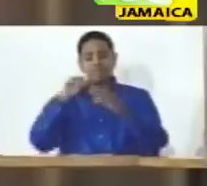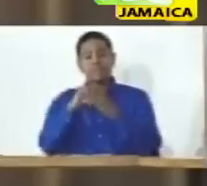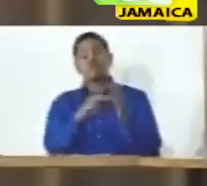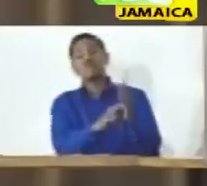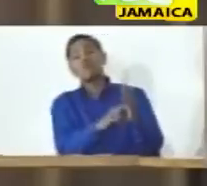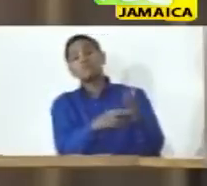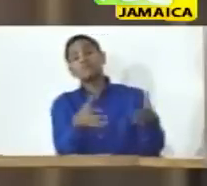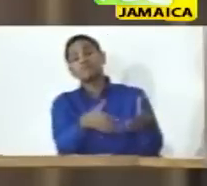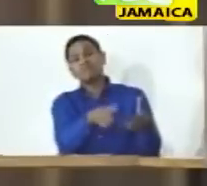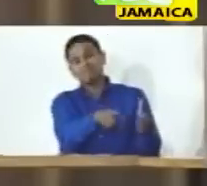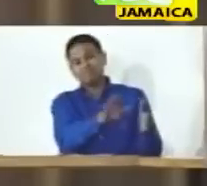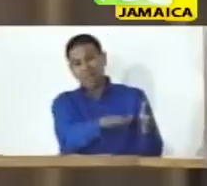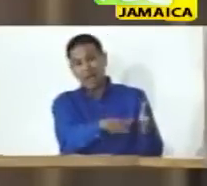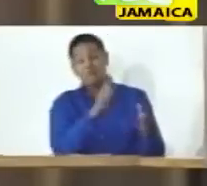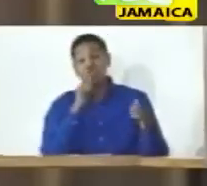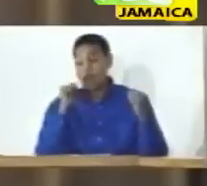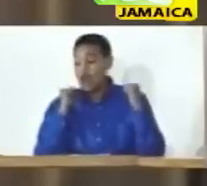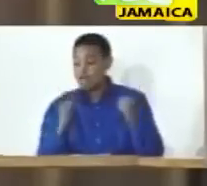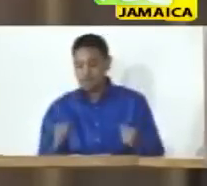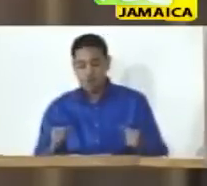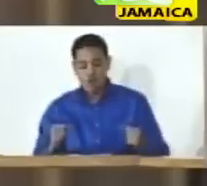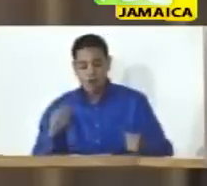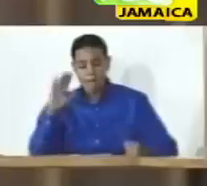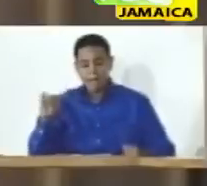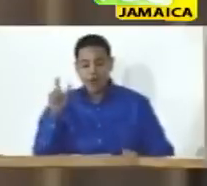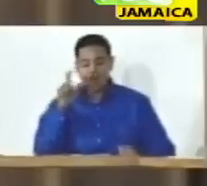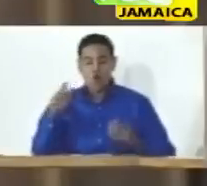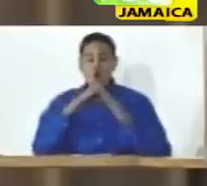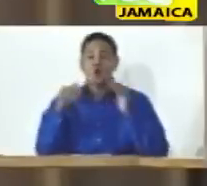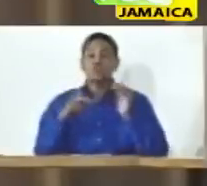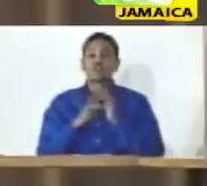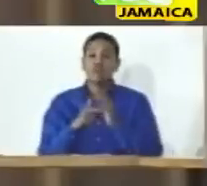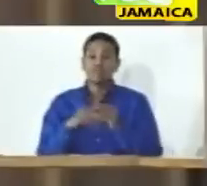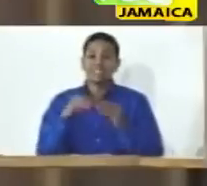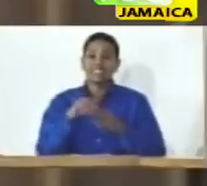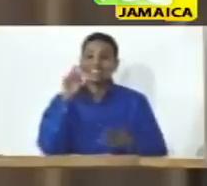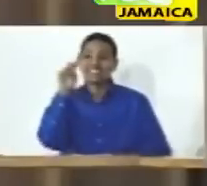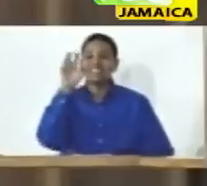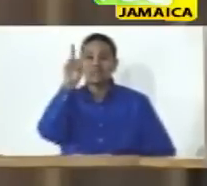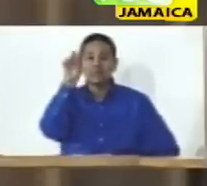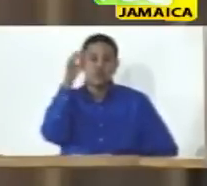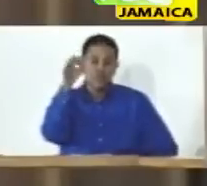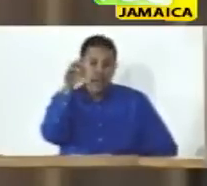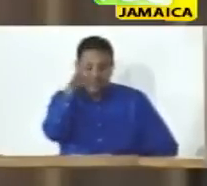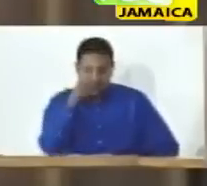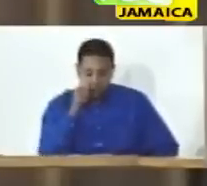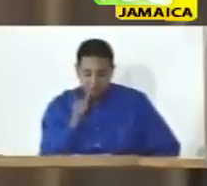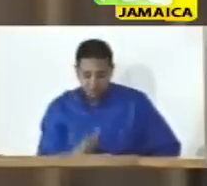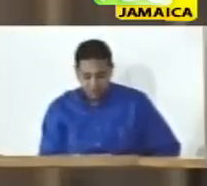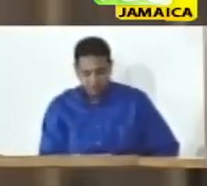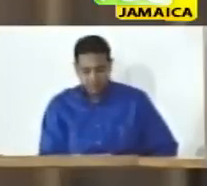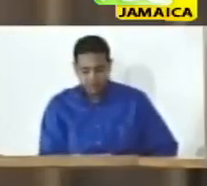of Parliament and affirmed by the House of Representatives in December 2019.